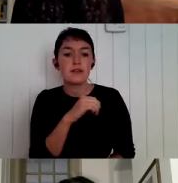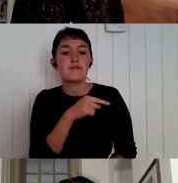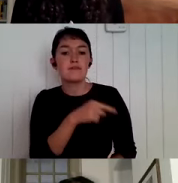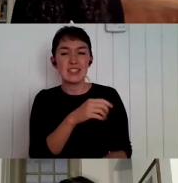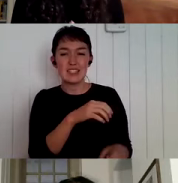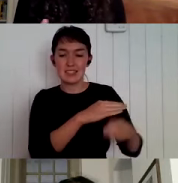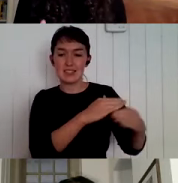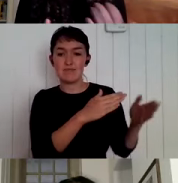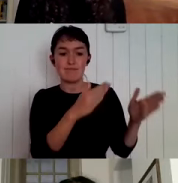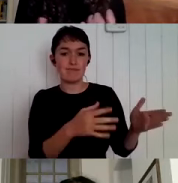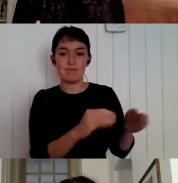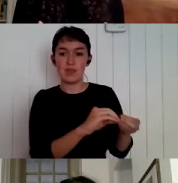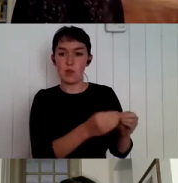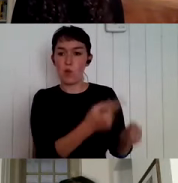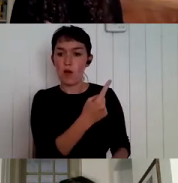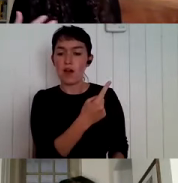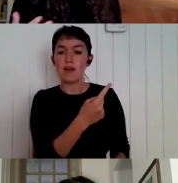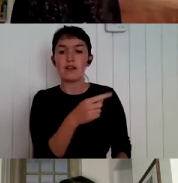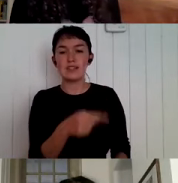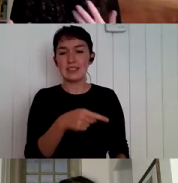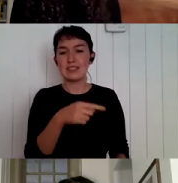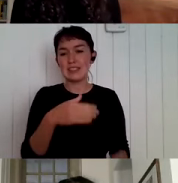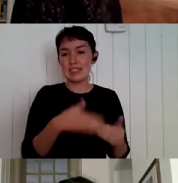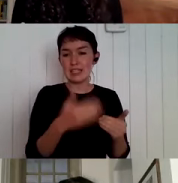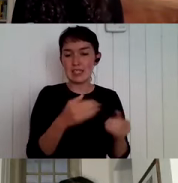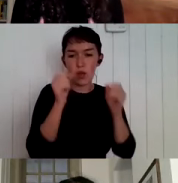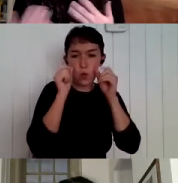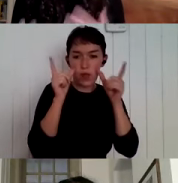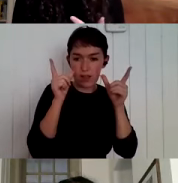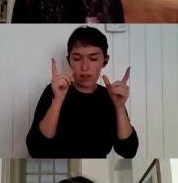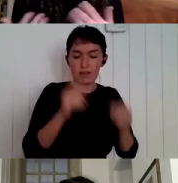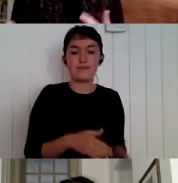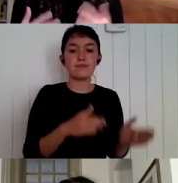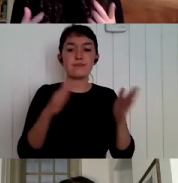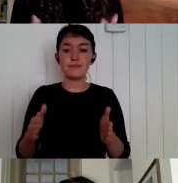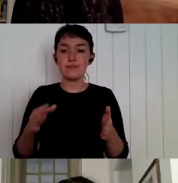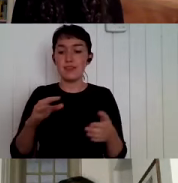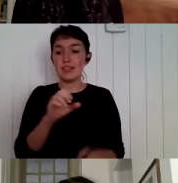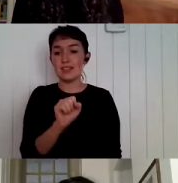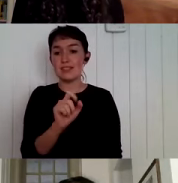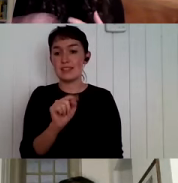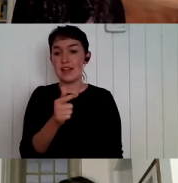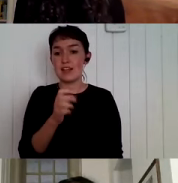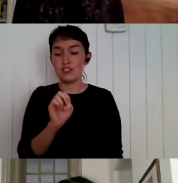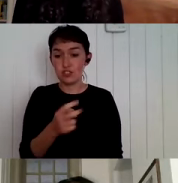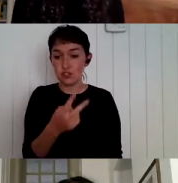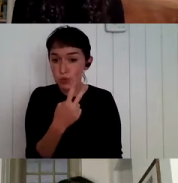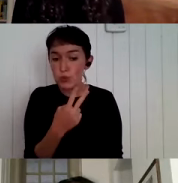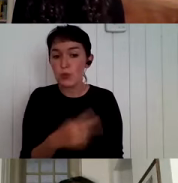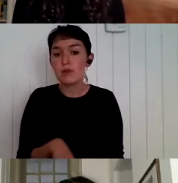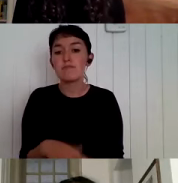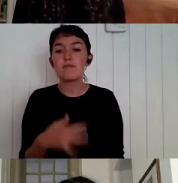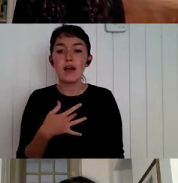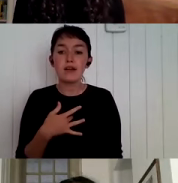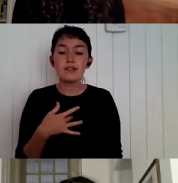sleep. In stage 2 sleep, the body starts to relax, heartbeat and breathing slow down. And this is actually the